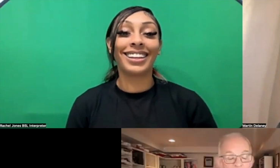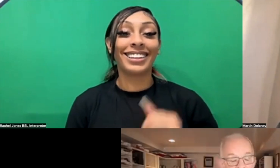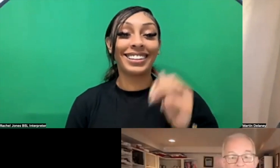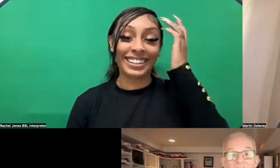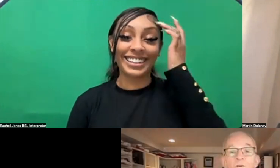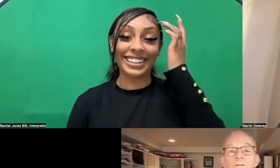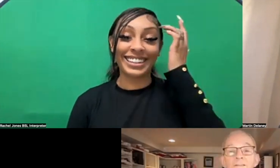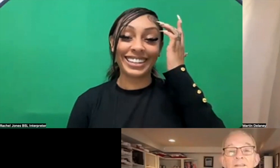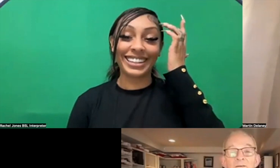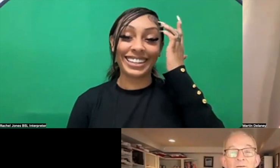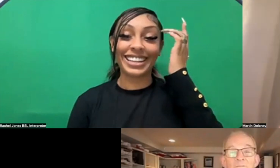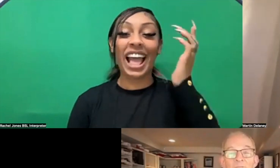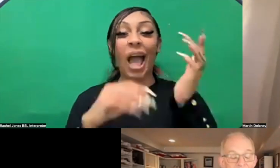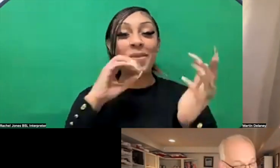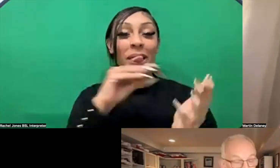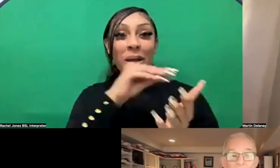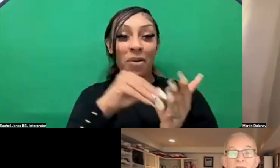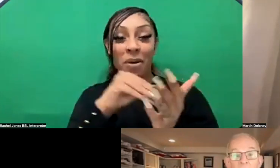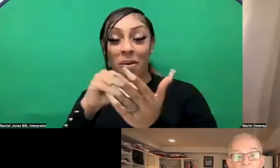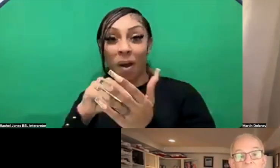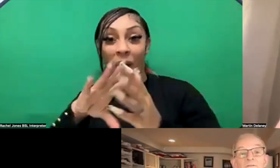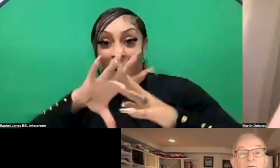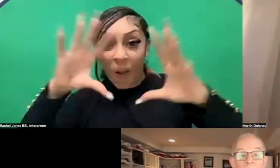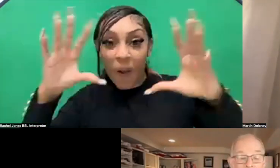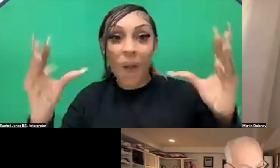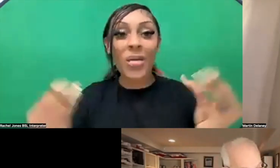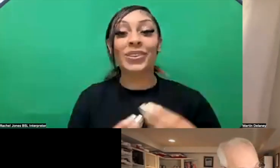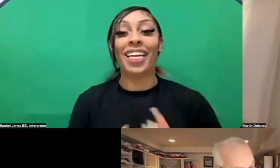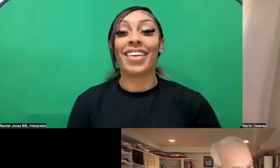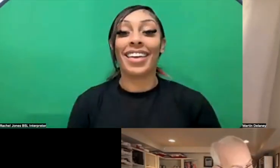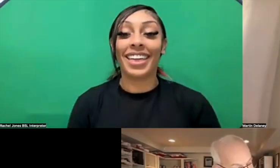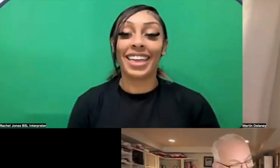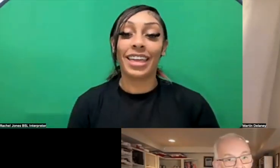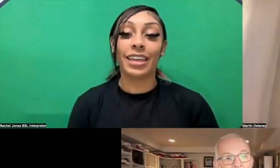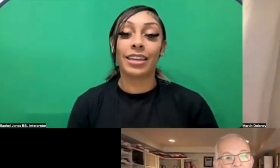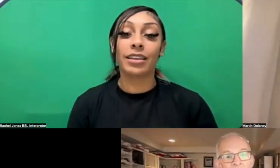So I'll put these things all together and show you what someone can do to create beats live.